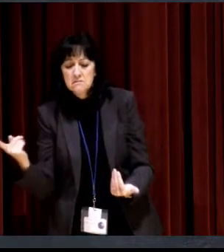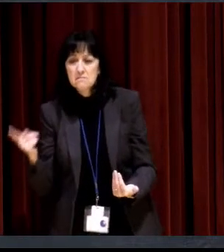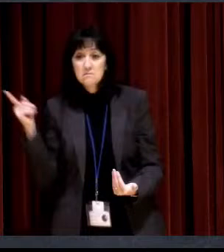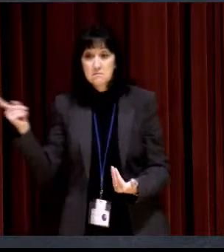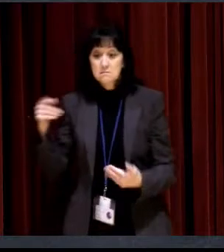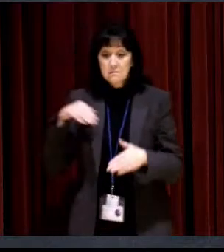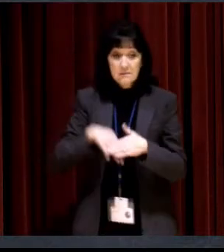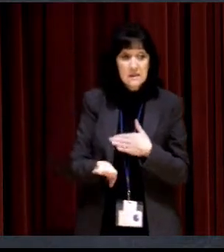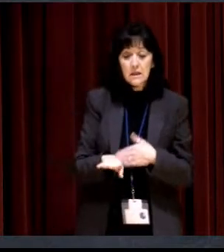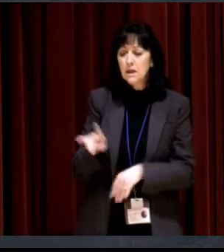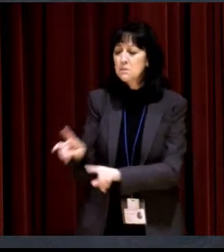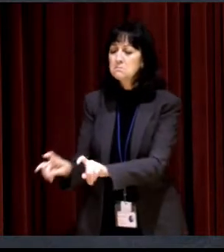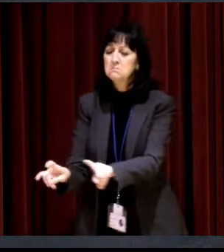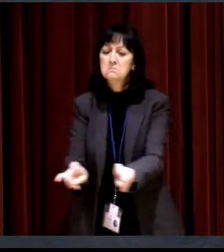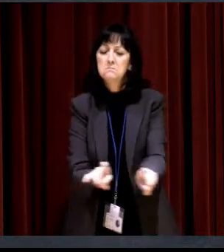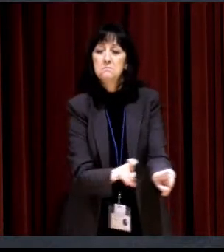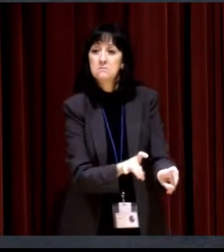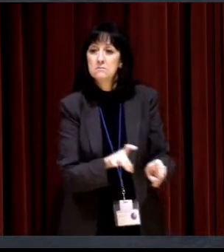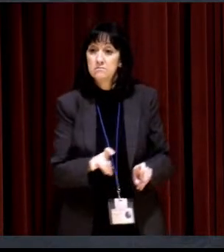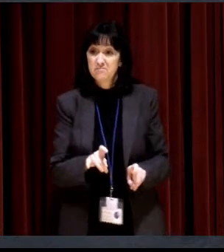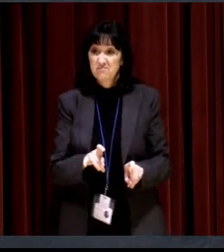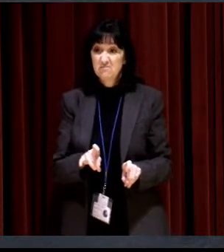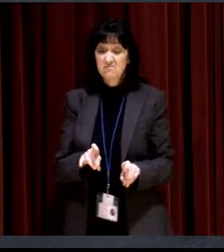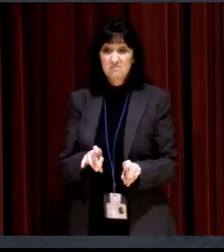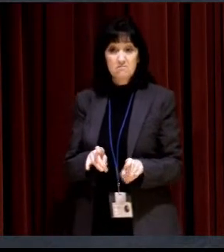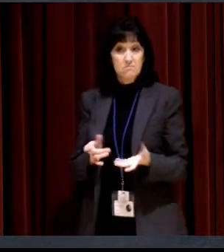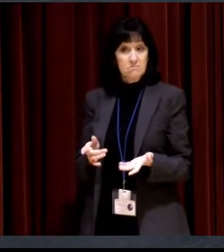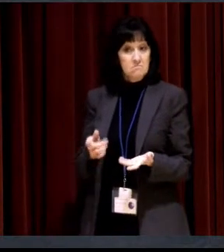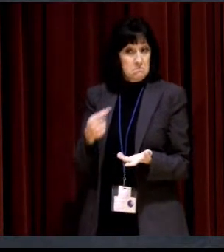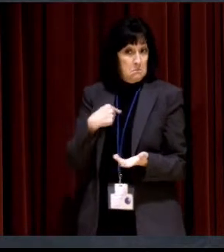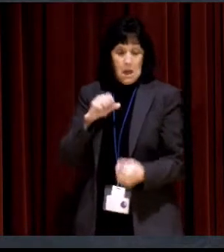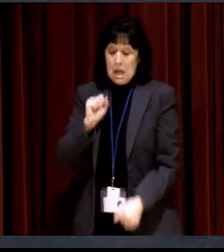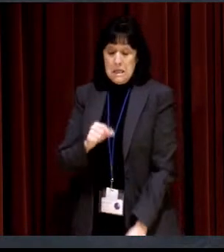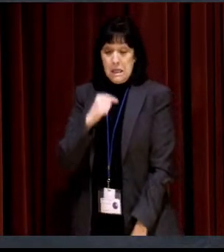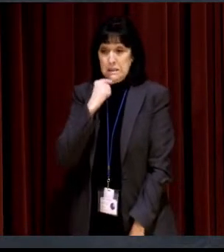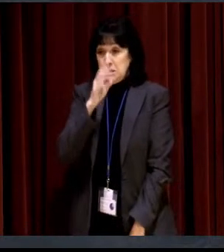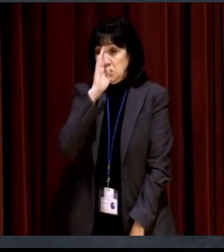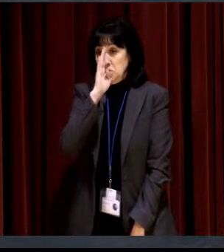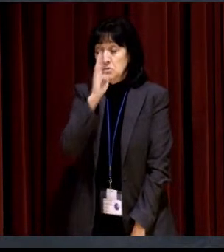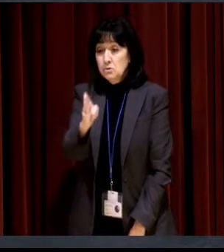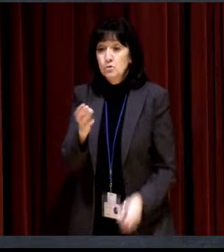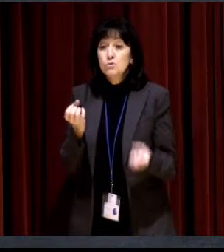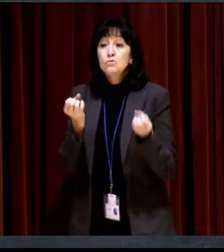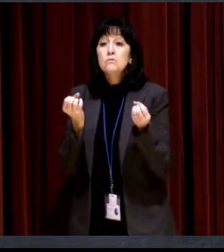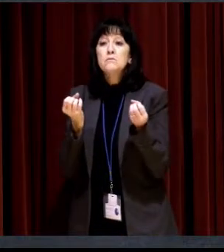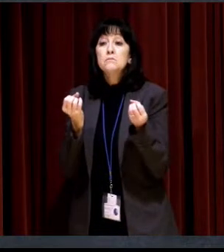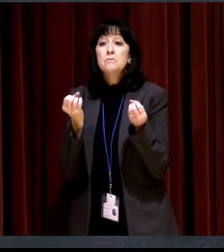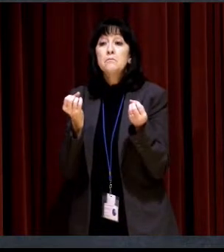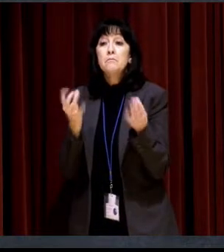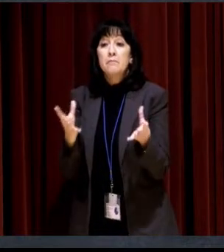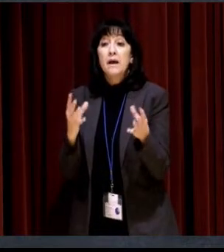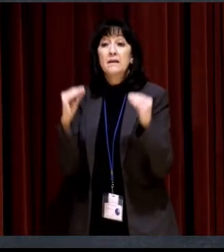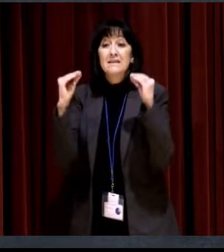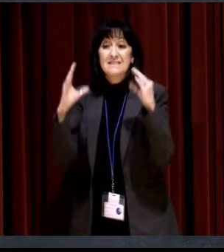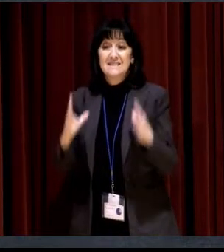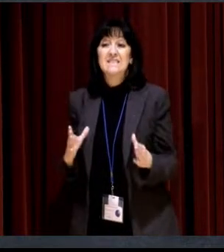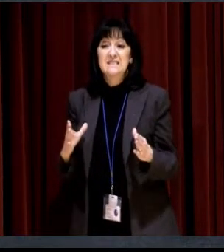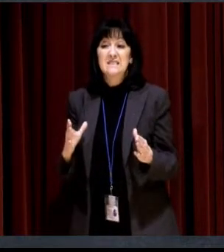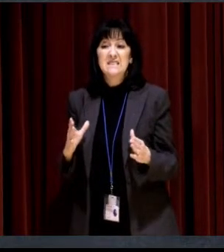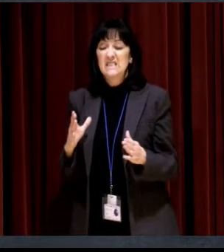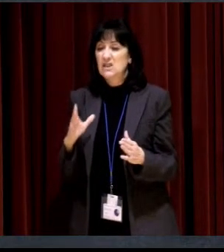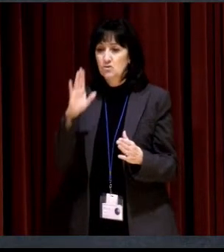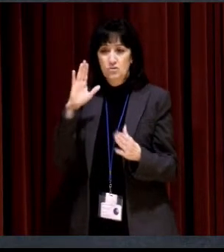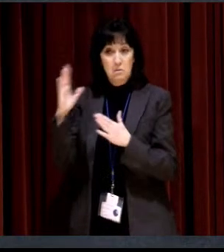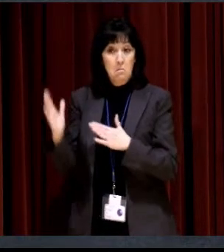so as of right now, I can probably tell you, matter of factly, that a lot of teachers are going to be transferring